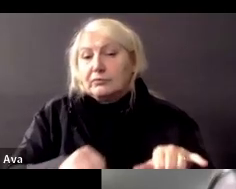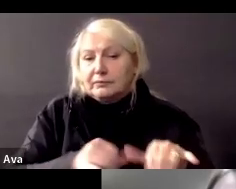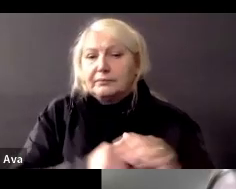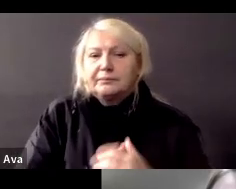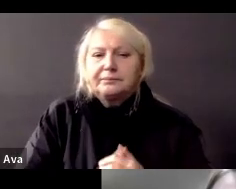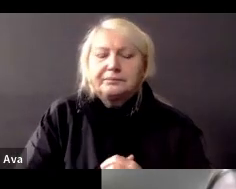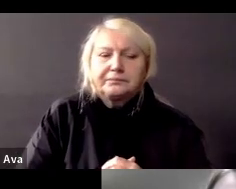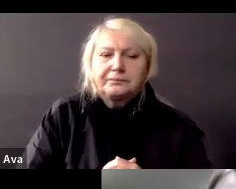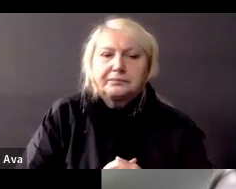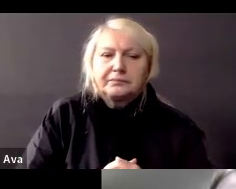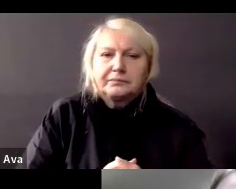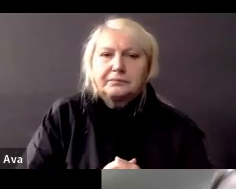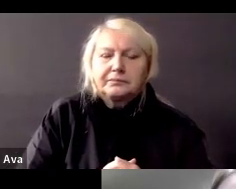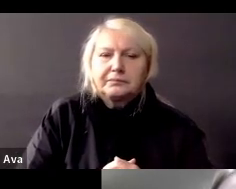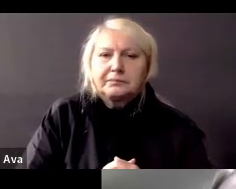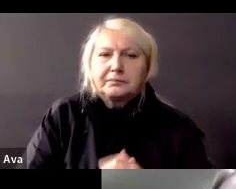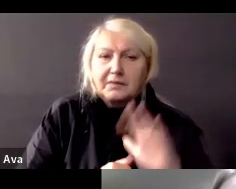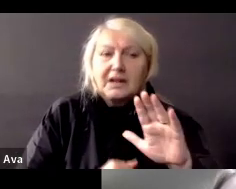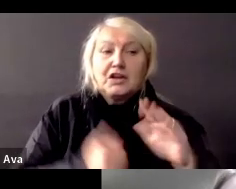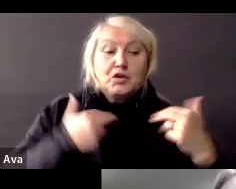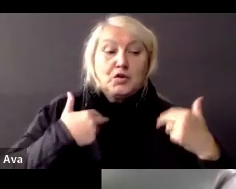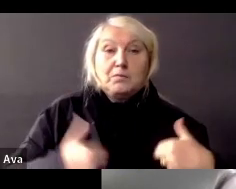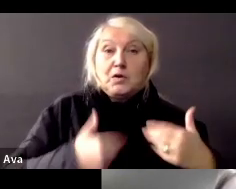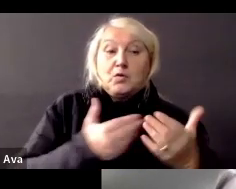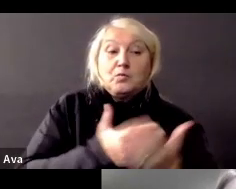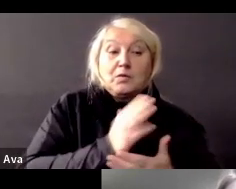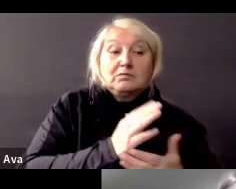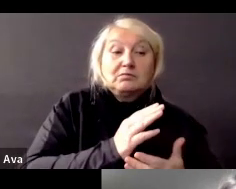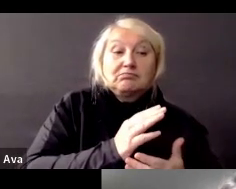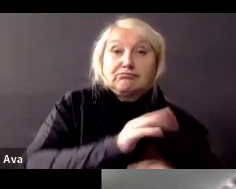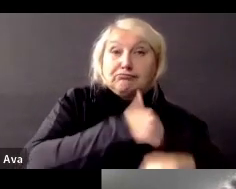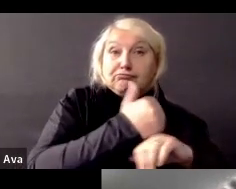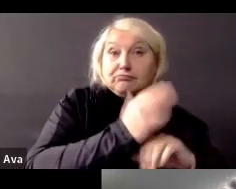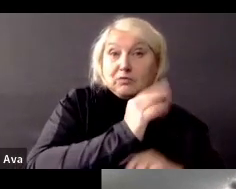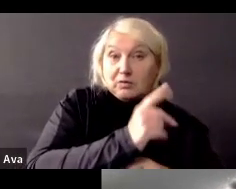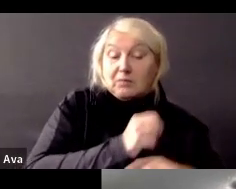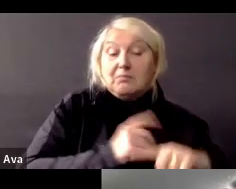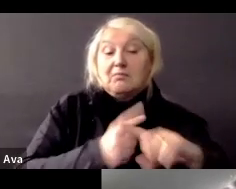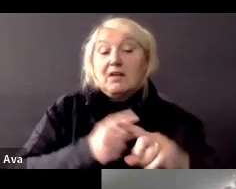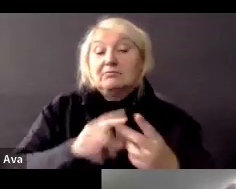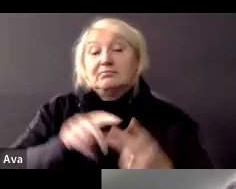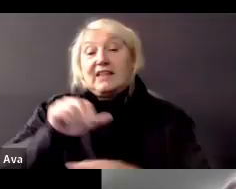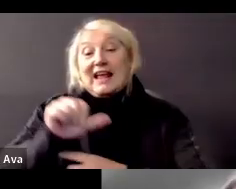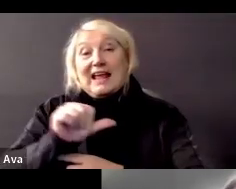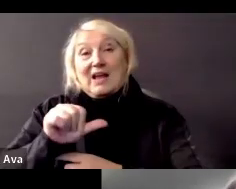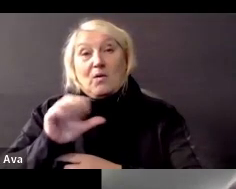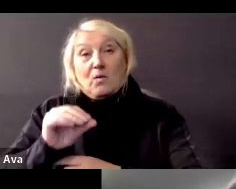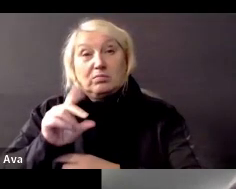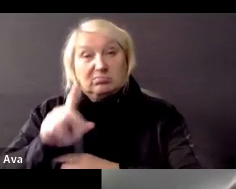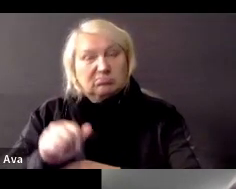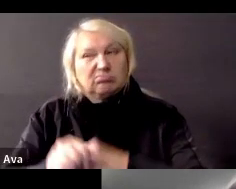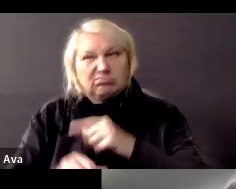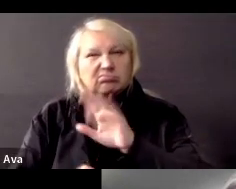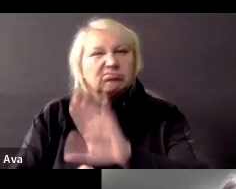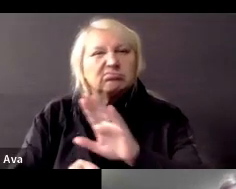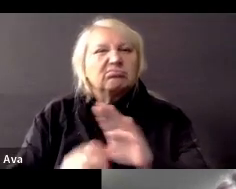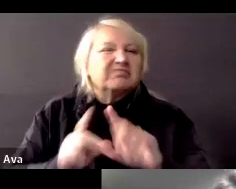because of the Human Rights Code and AODA, organizations, whether